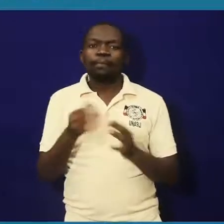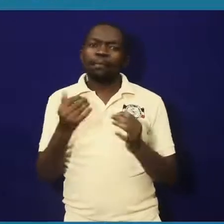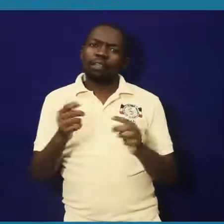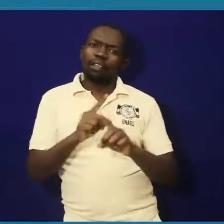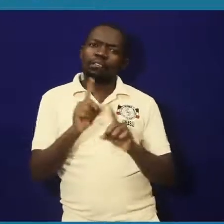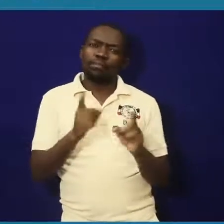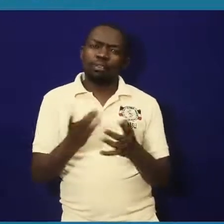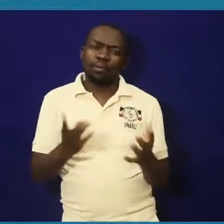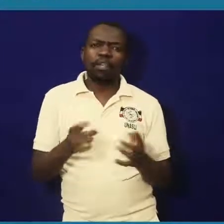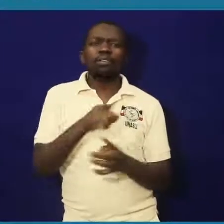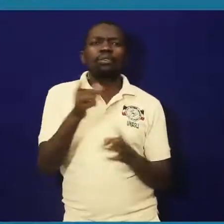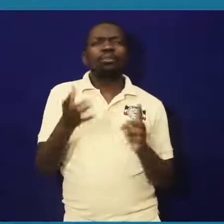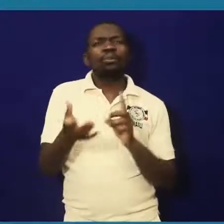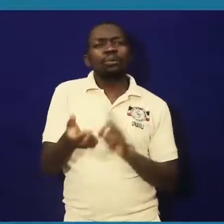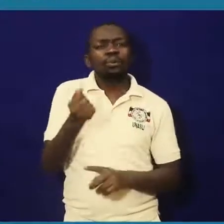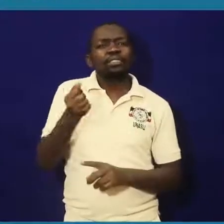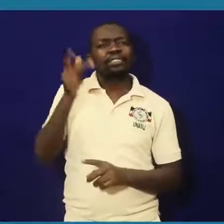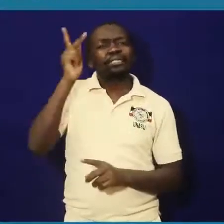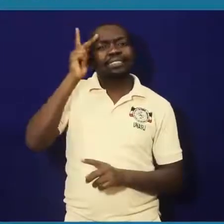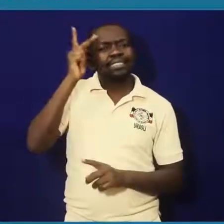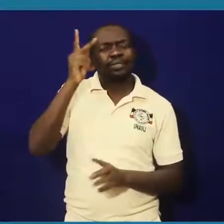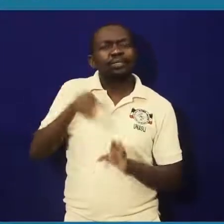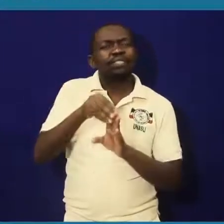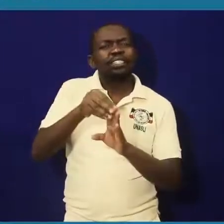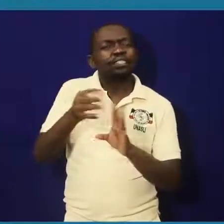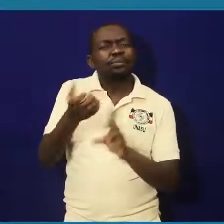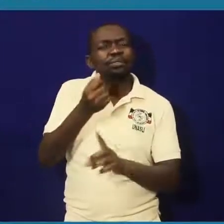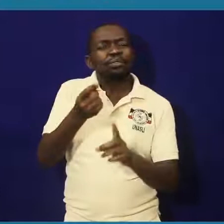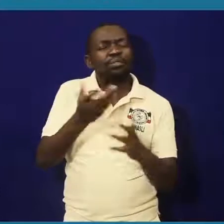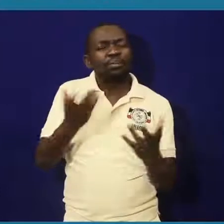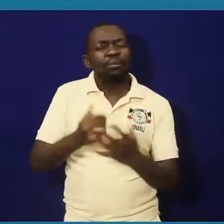get skills of leadership?